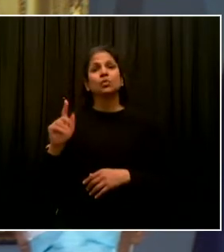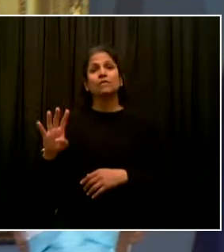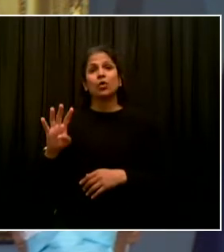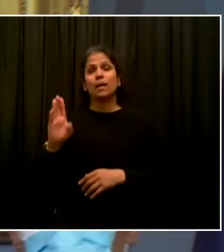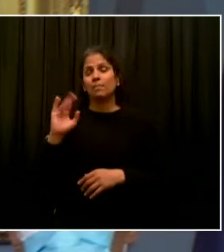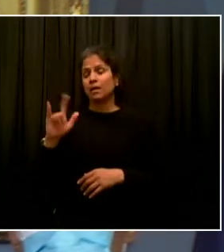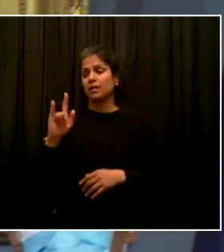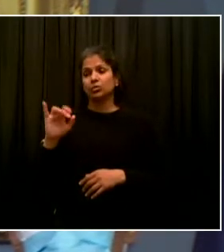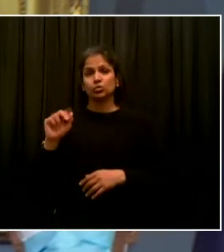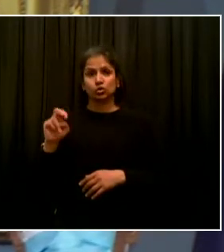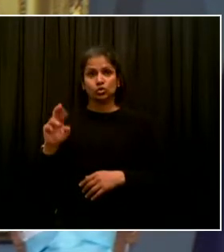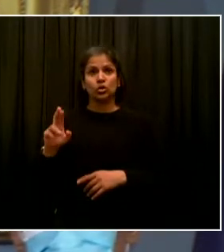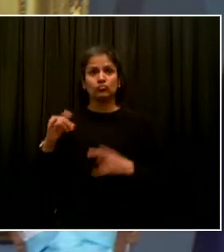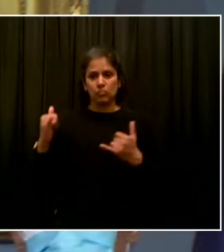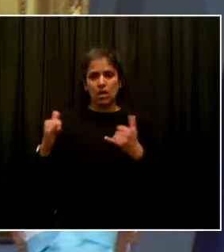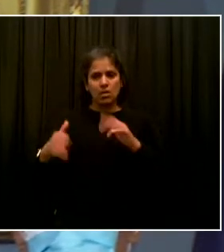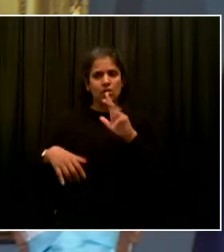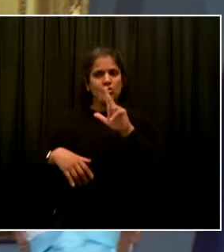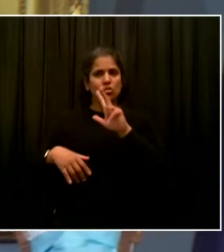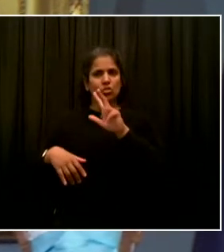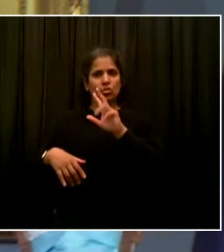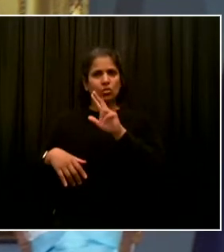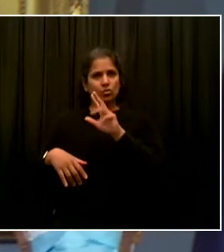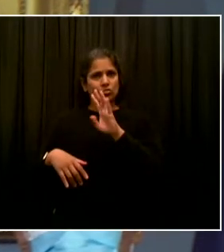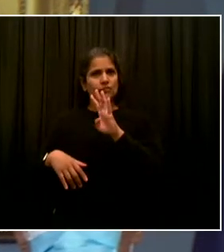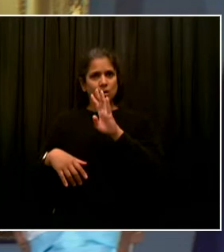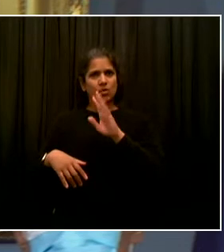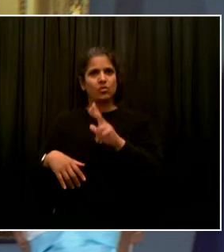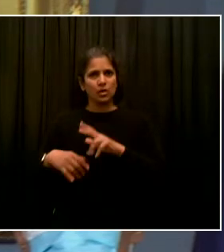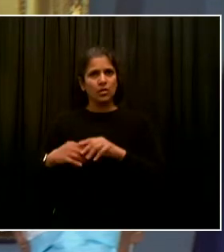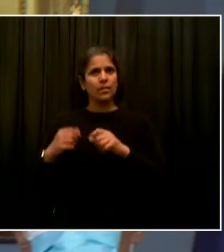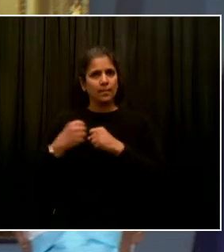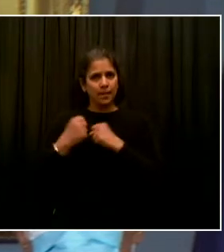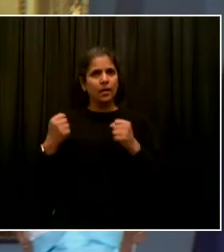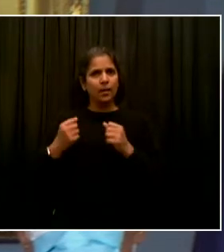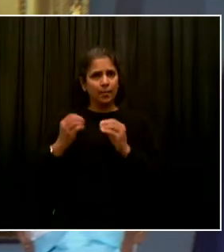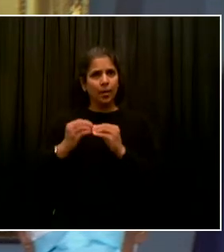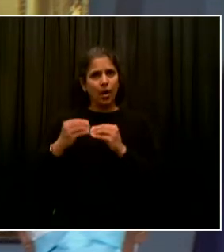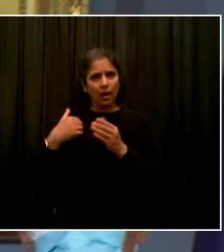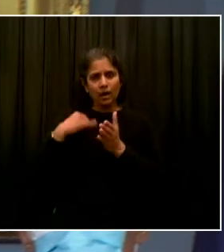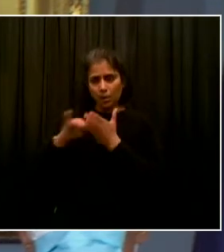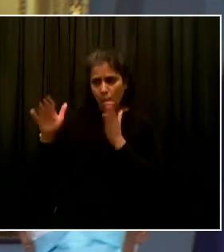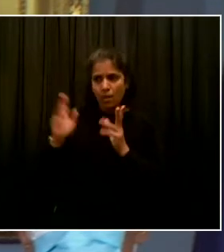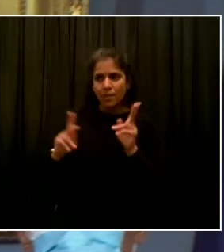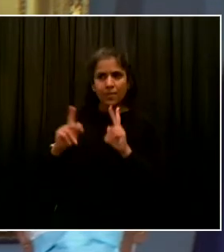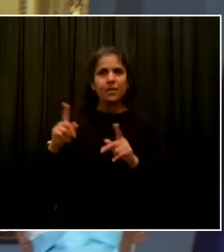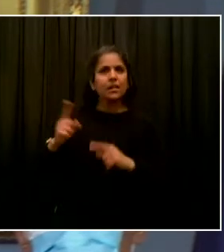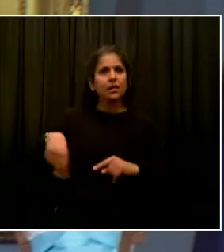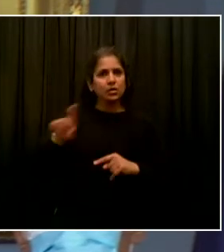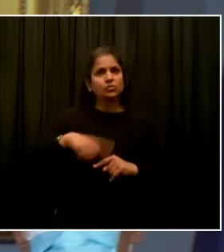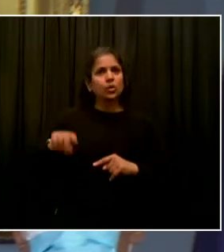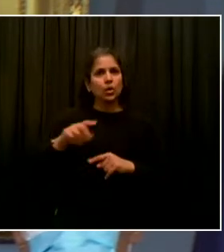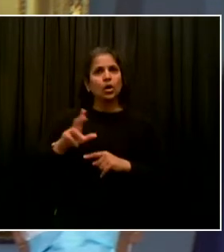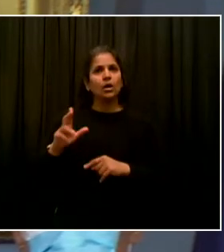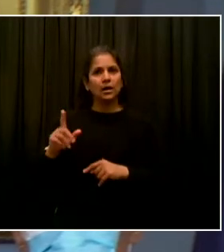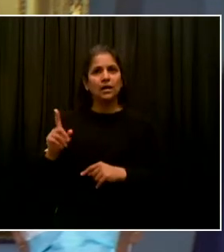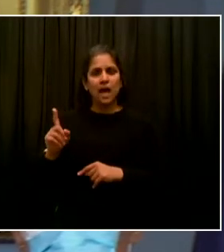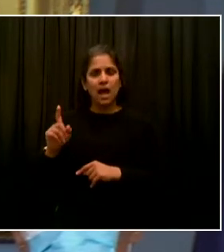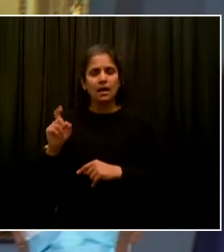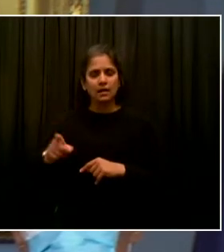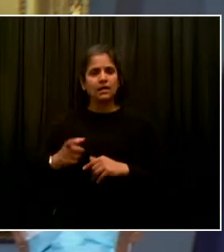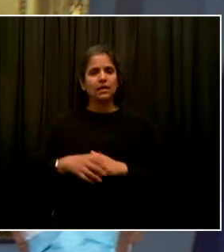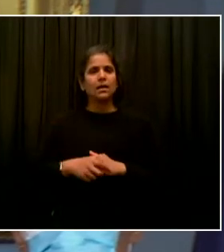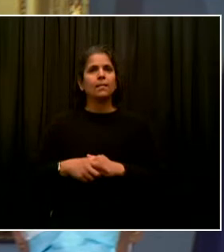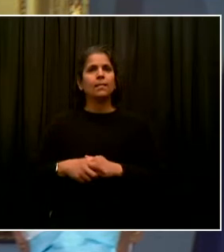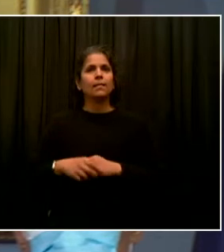have adequate supply to get New Yorkers boosted when they need it, and we're making this very clear statement today. If your